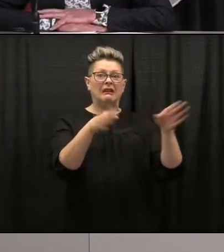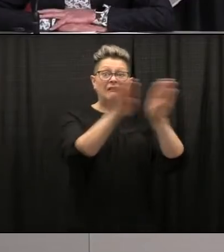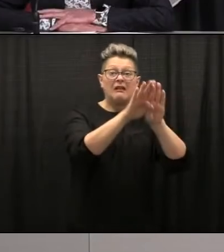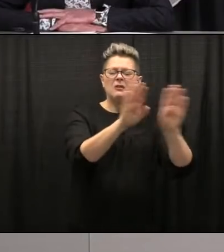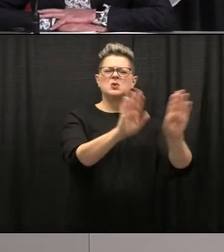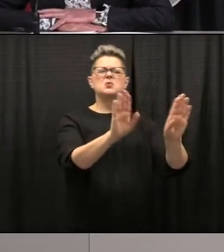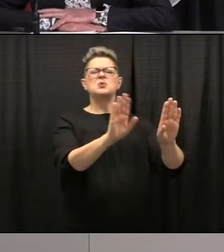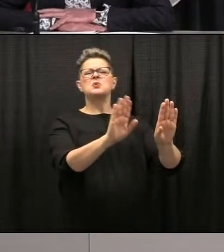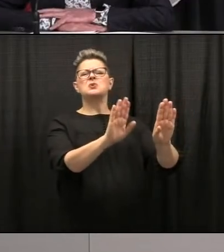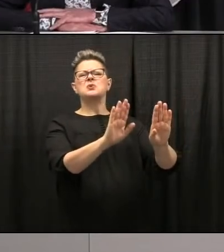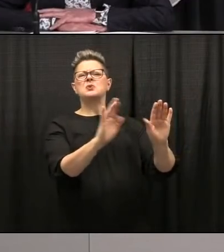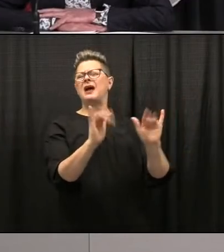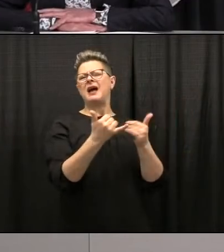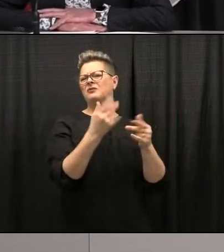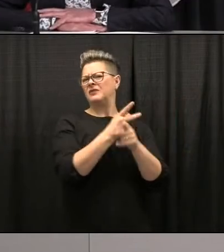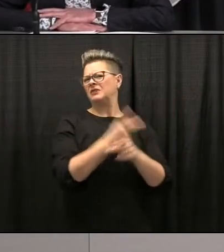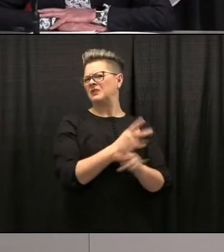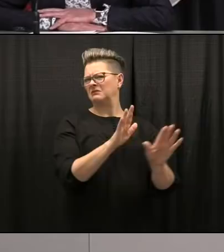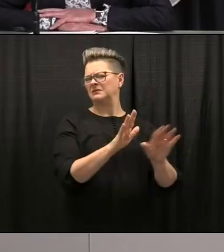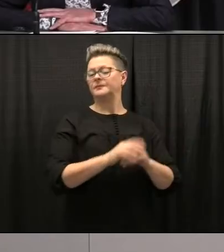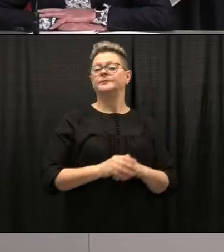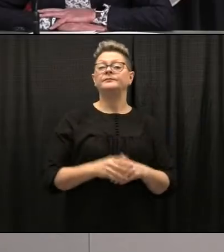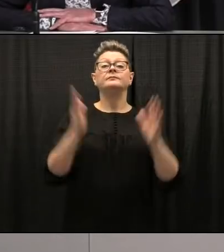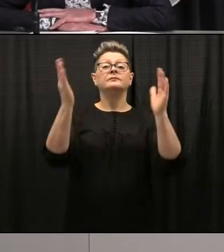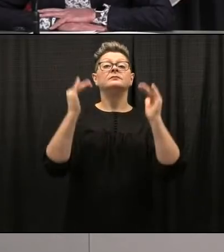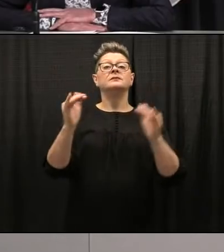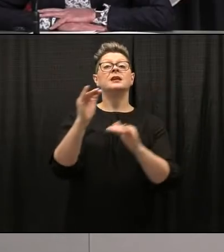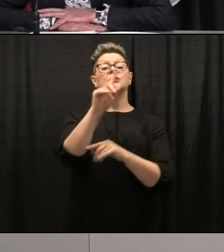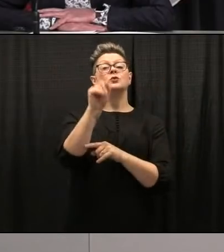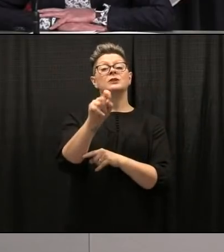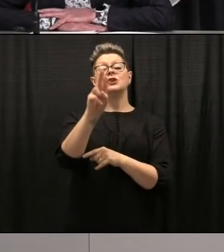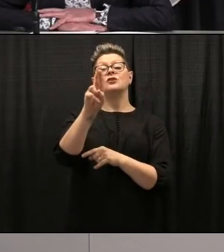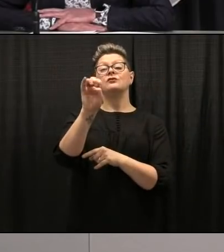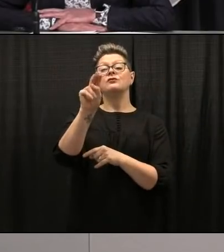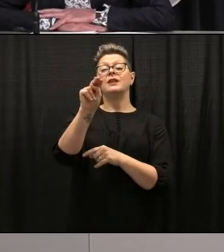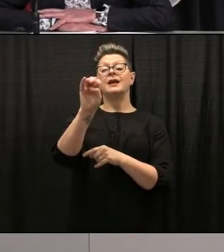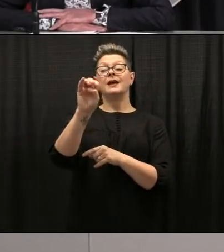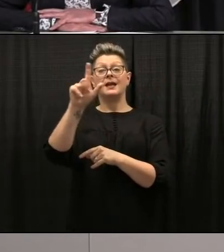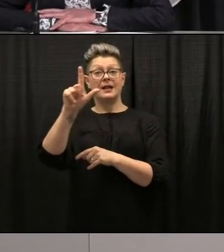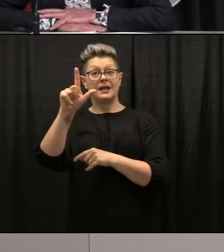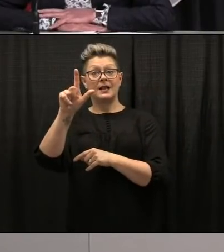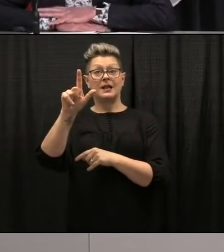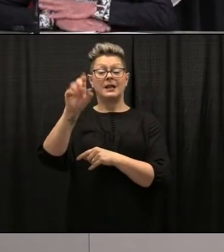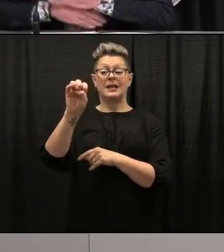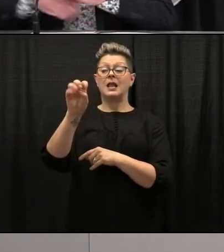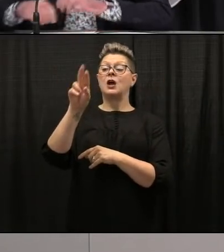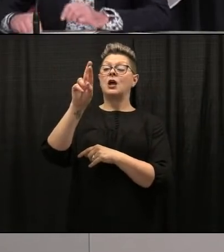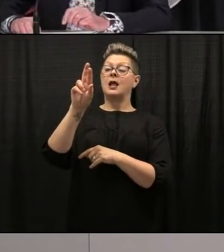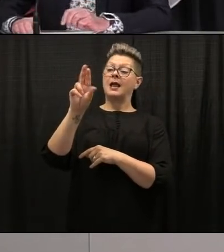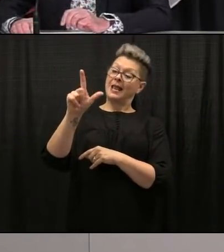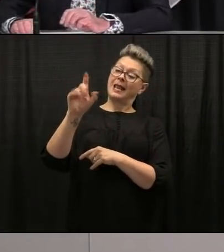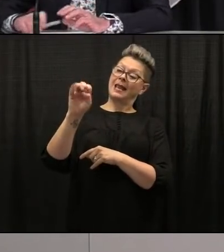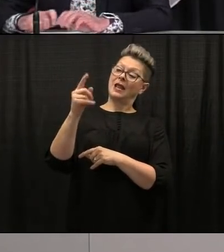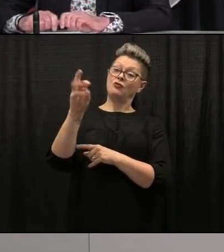you. Our next questions are from Ronelle Legros with All Newfoundland Labrador. Please go ahead.